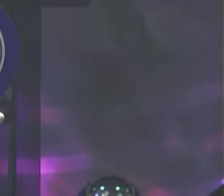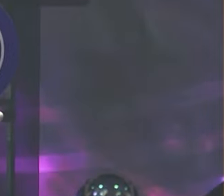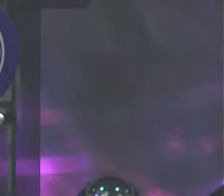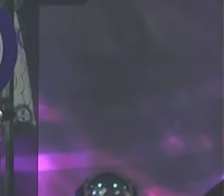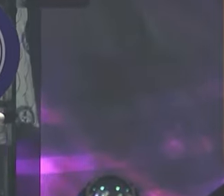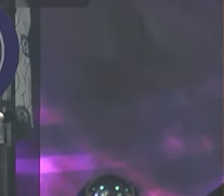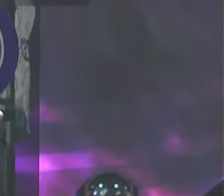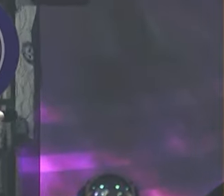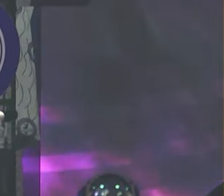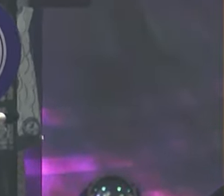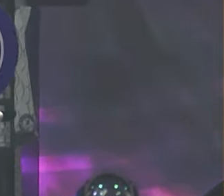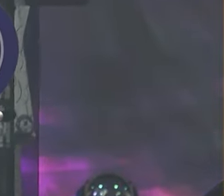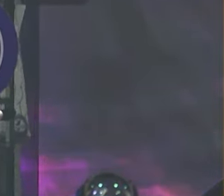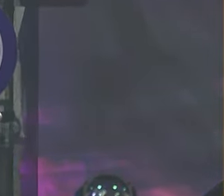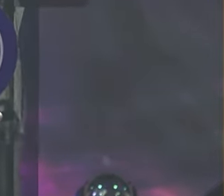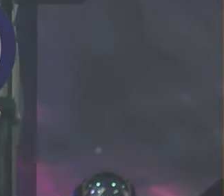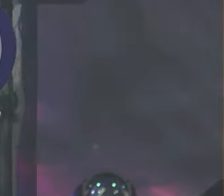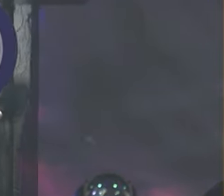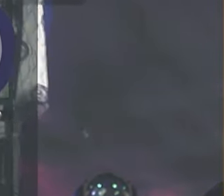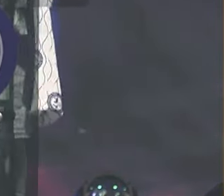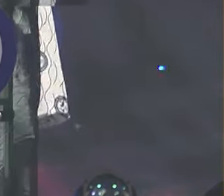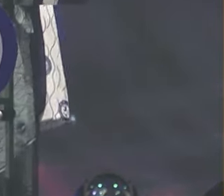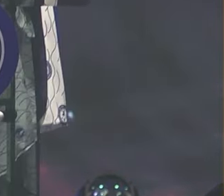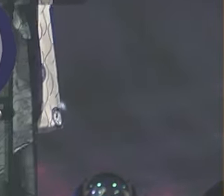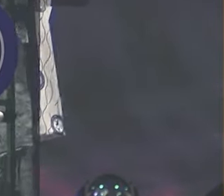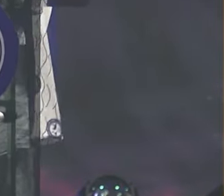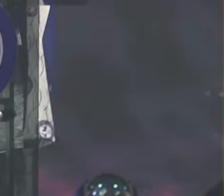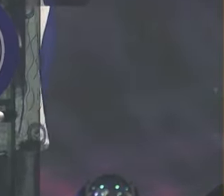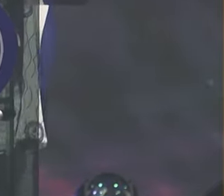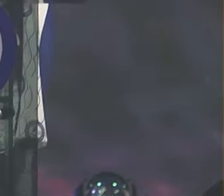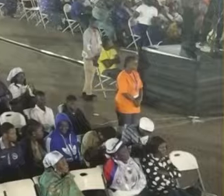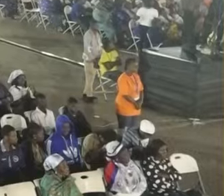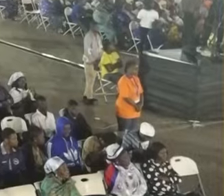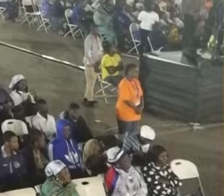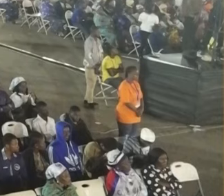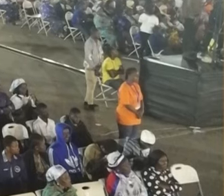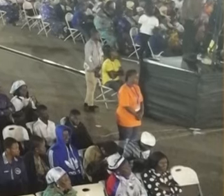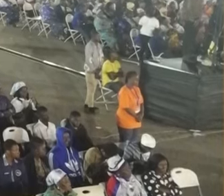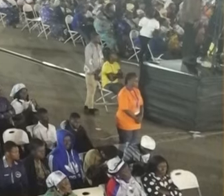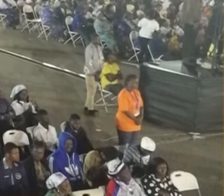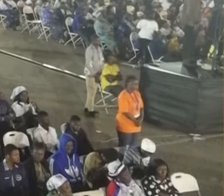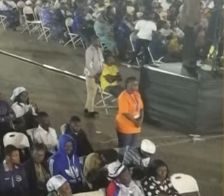Hallelujah. Amen. Yes, Abba. Jesus have